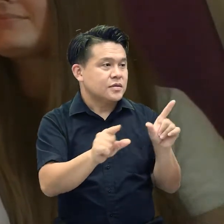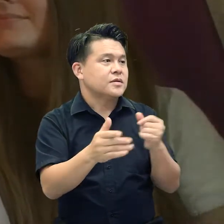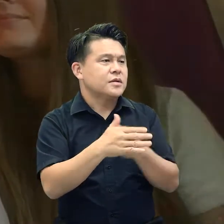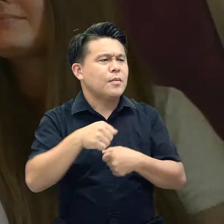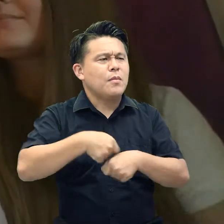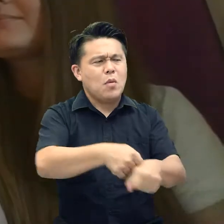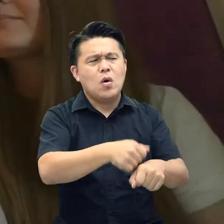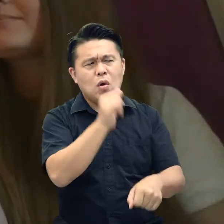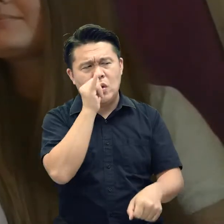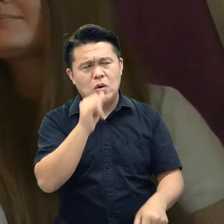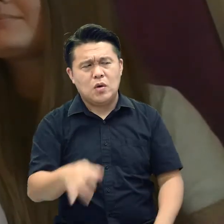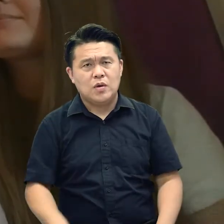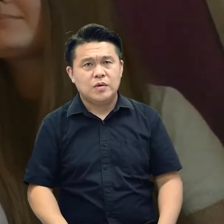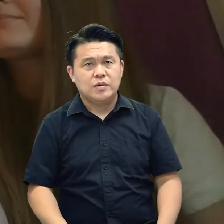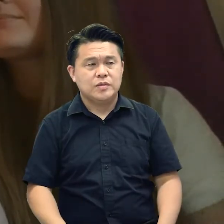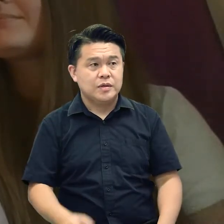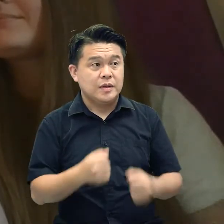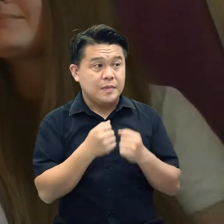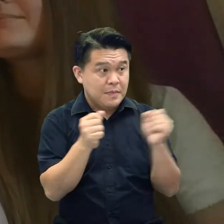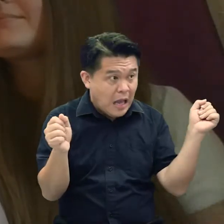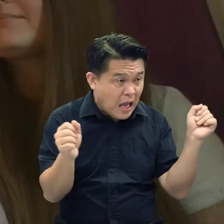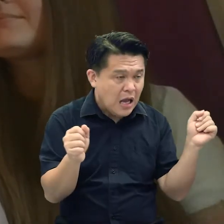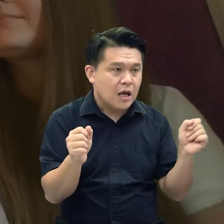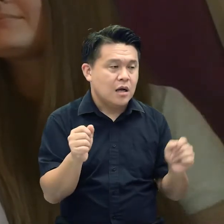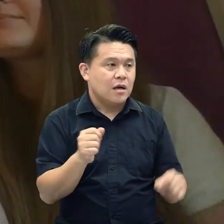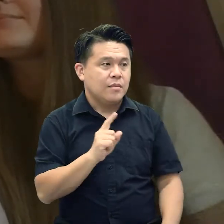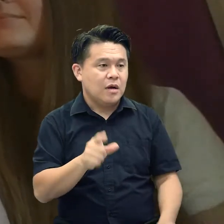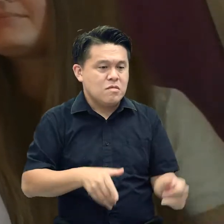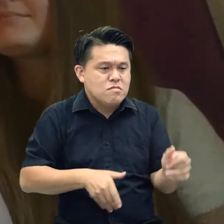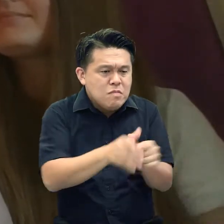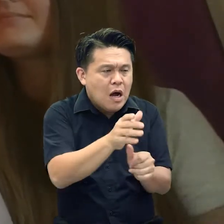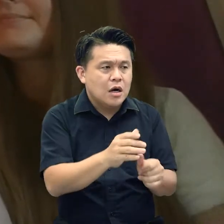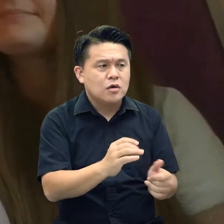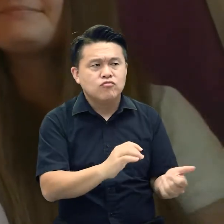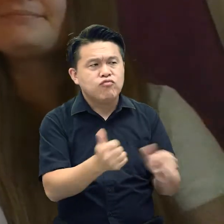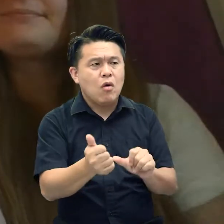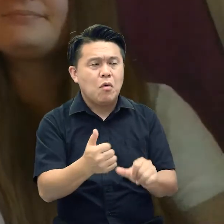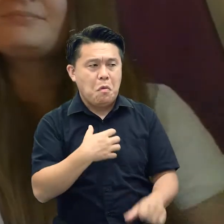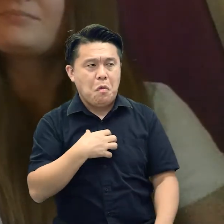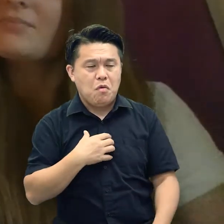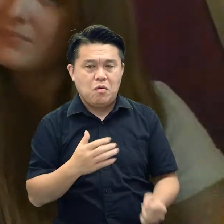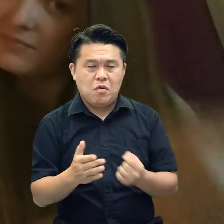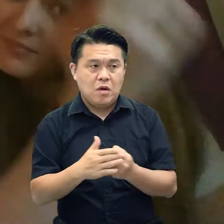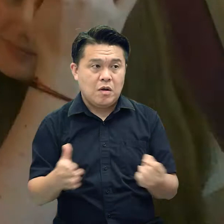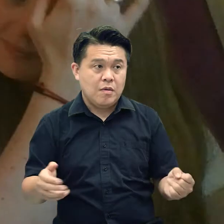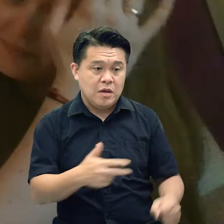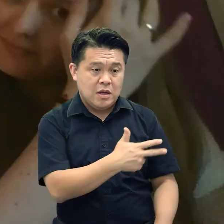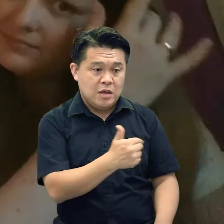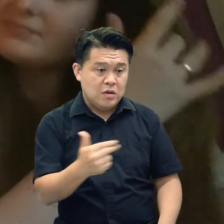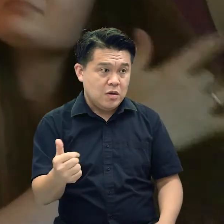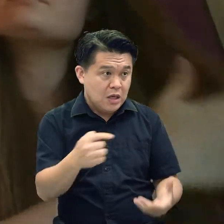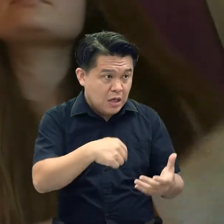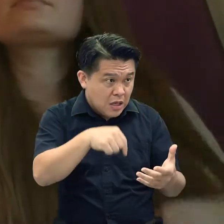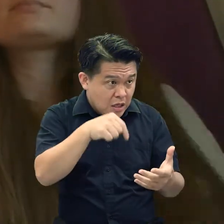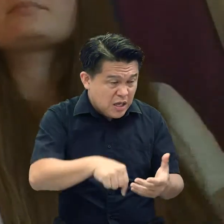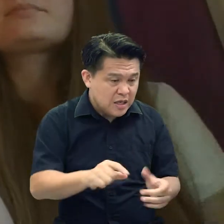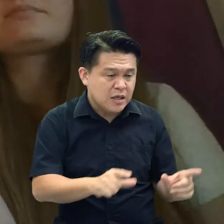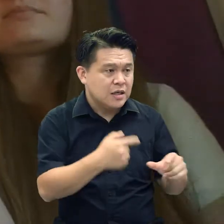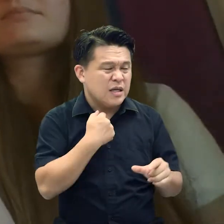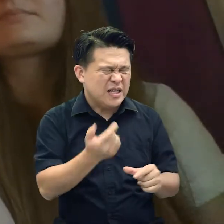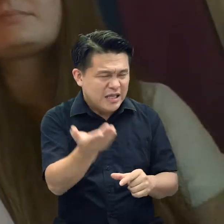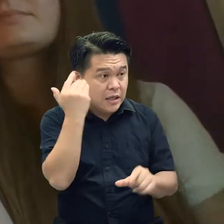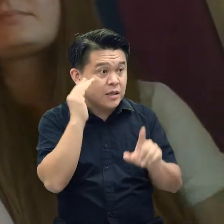of LGBT people are still being punished for being who they are. You can